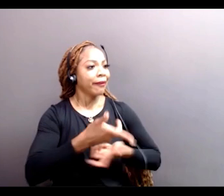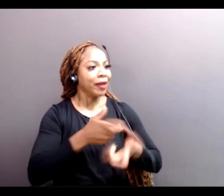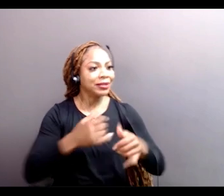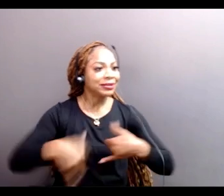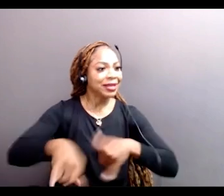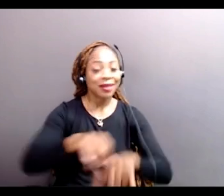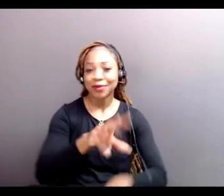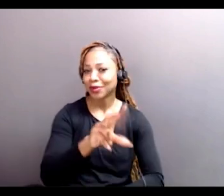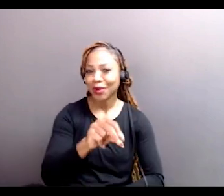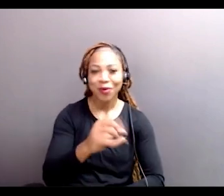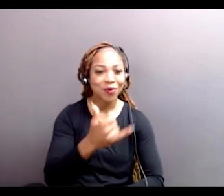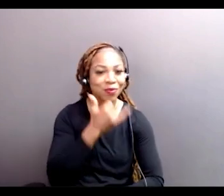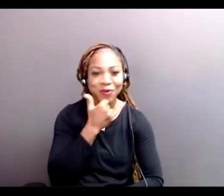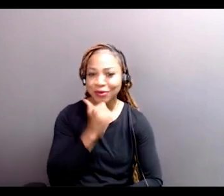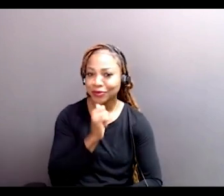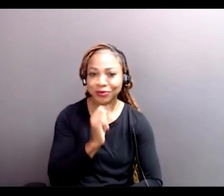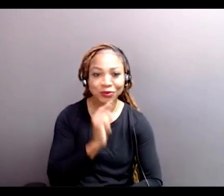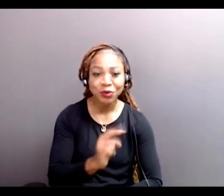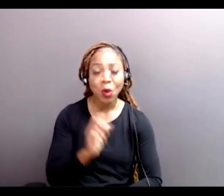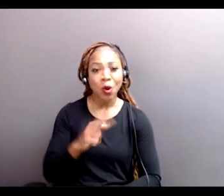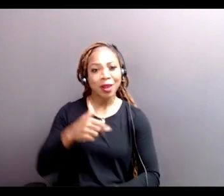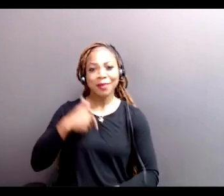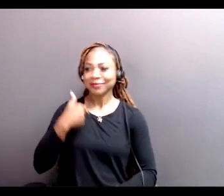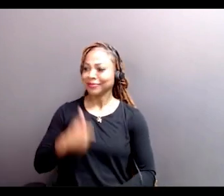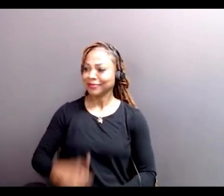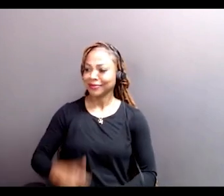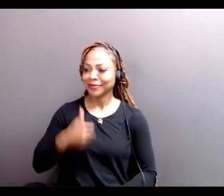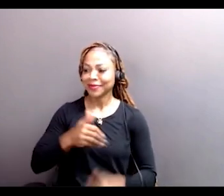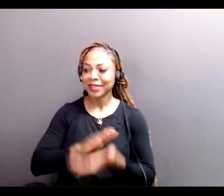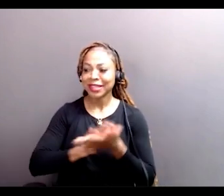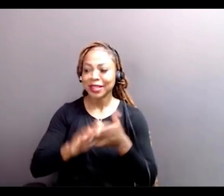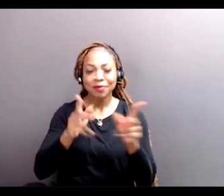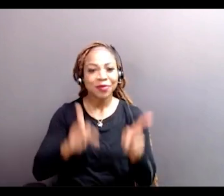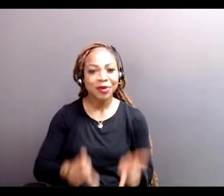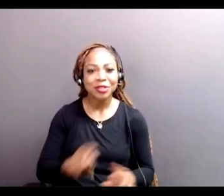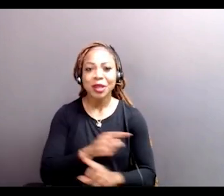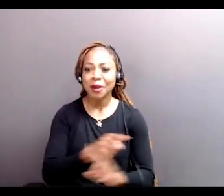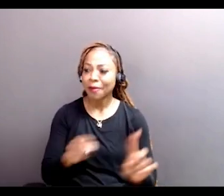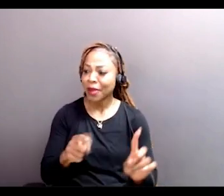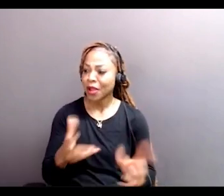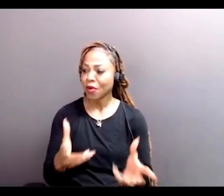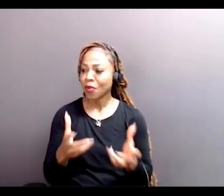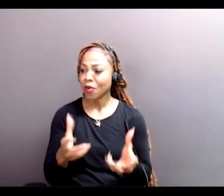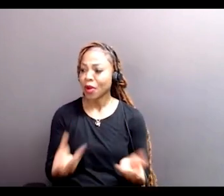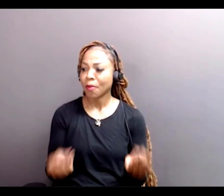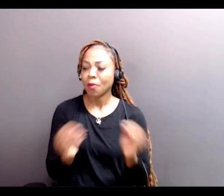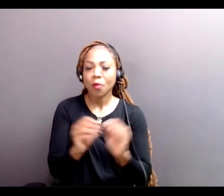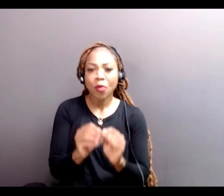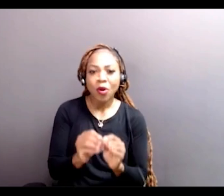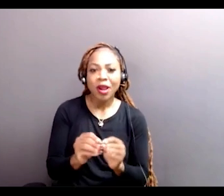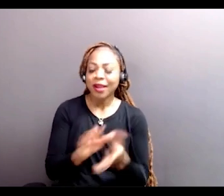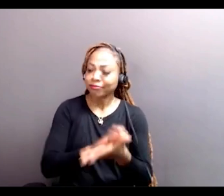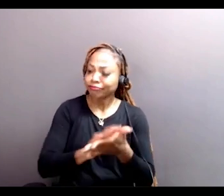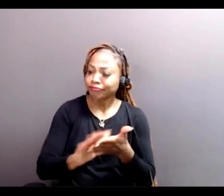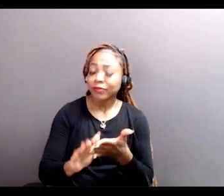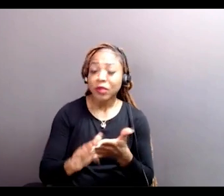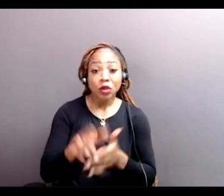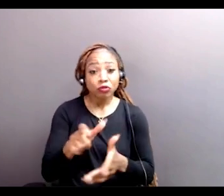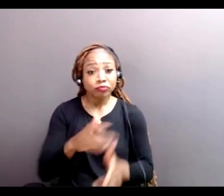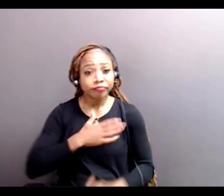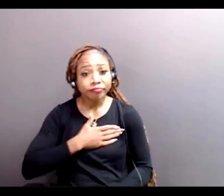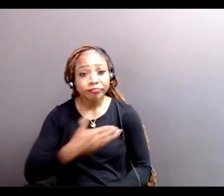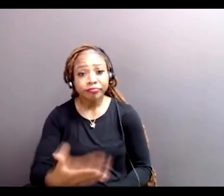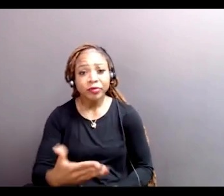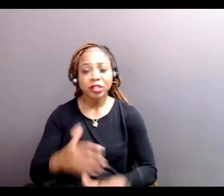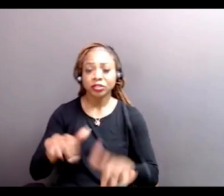Actually, you don't. Or I'm a nice person. But what we really want is more kindness. Are you willing to have those difficult conversations